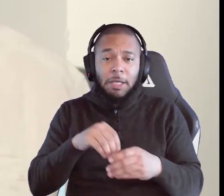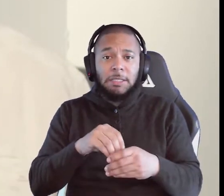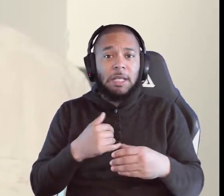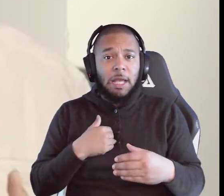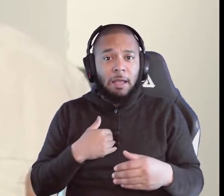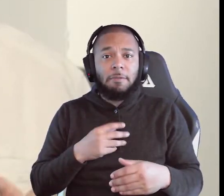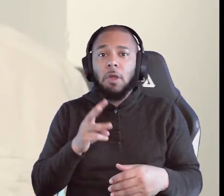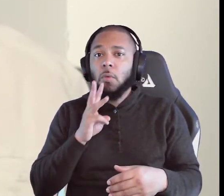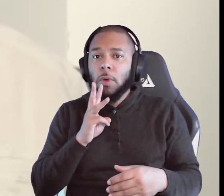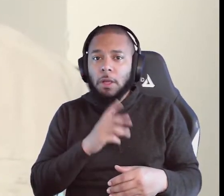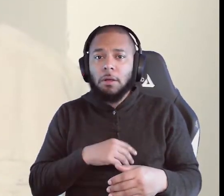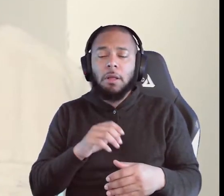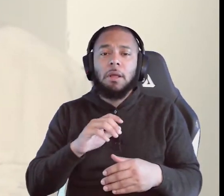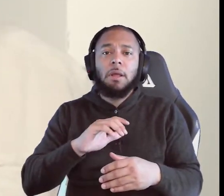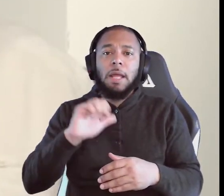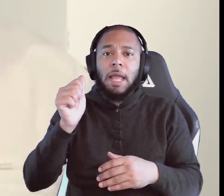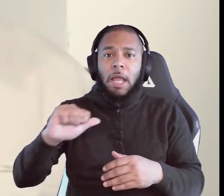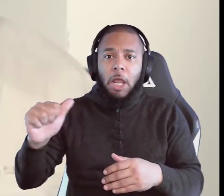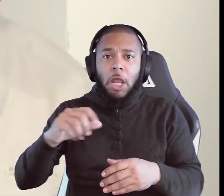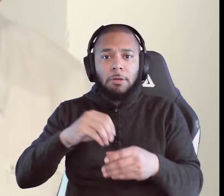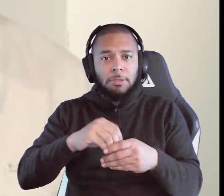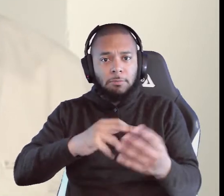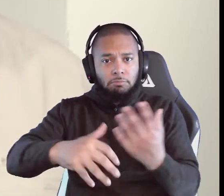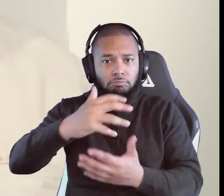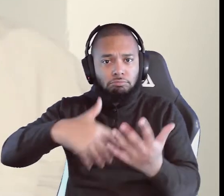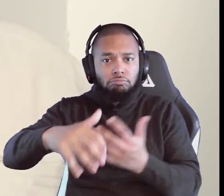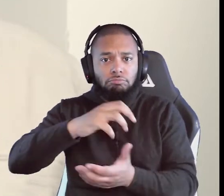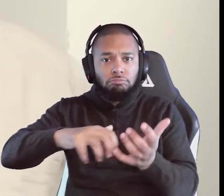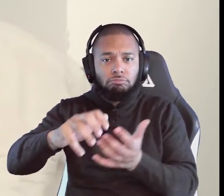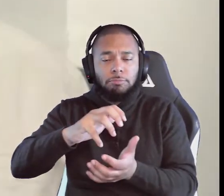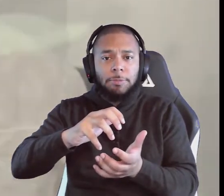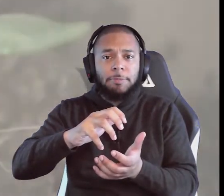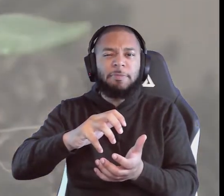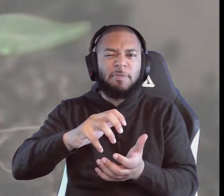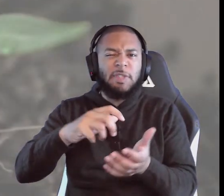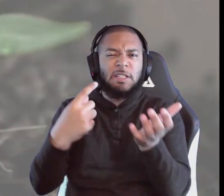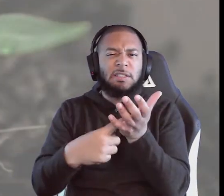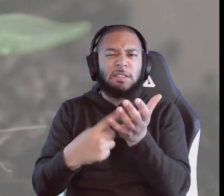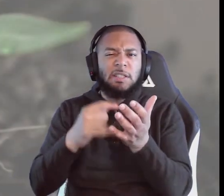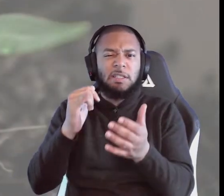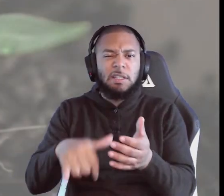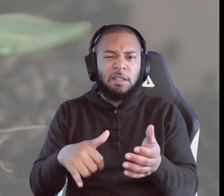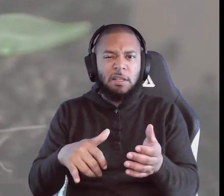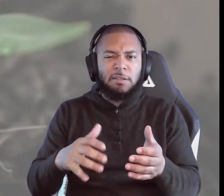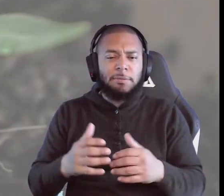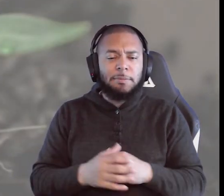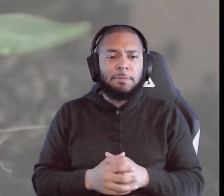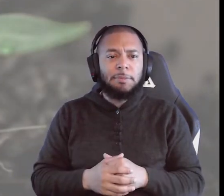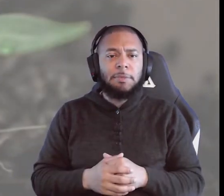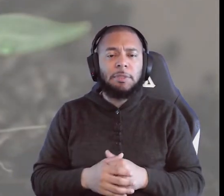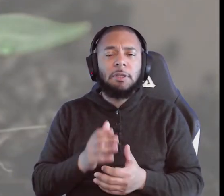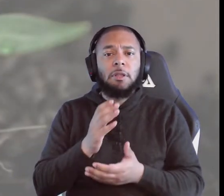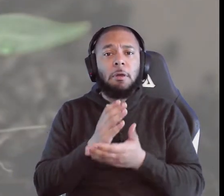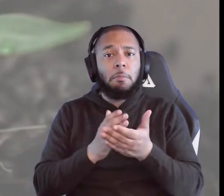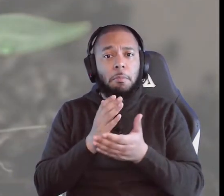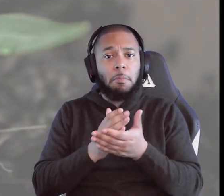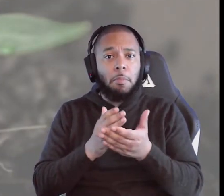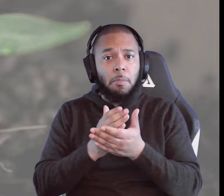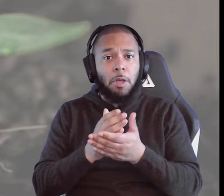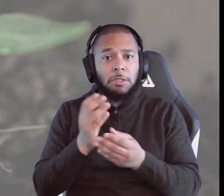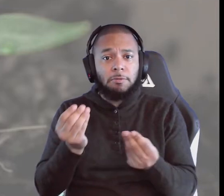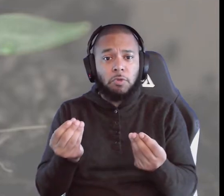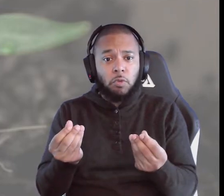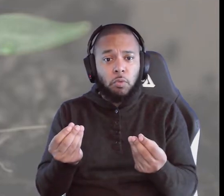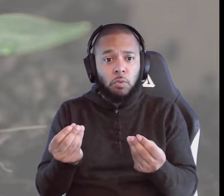water, air, and other components. Let's talk about that breakdown. The major components of soil,